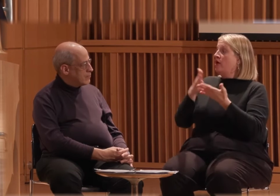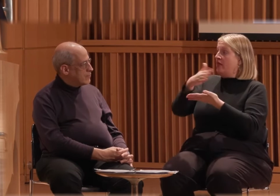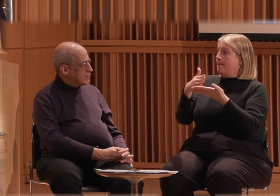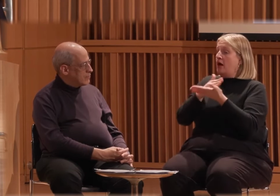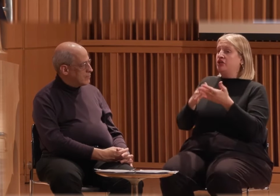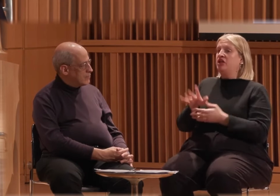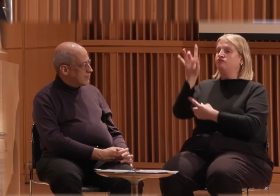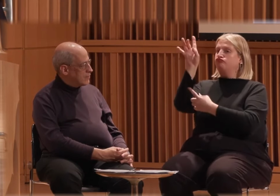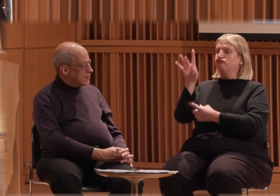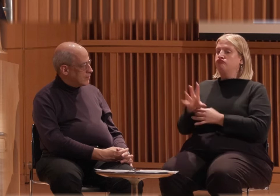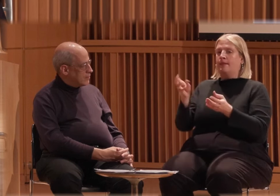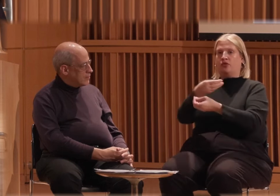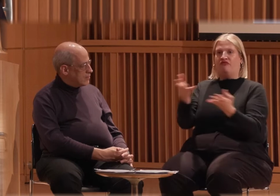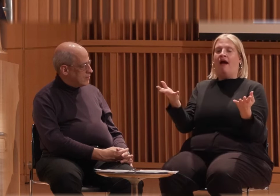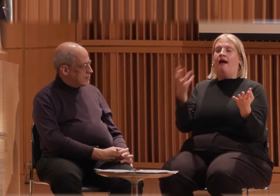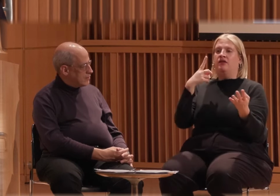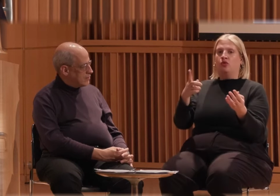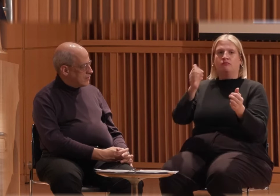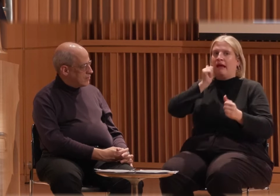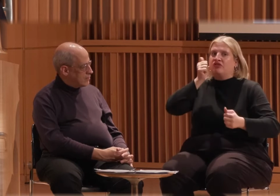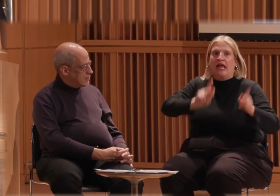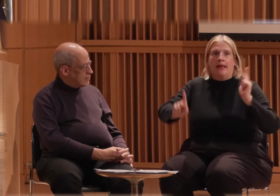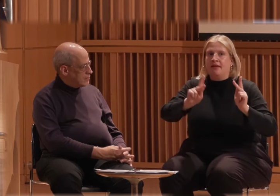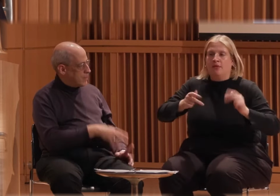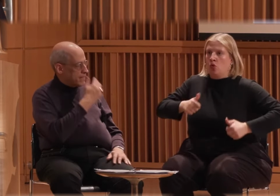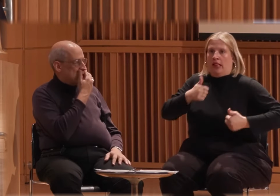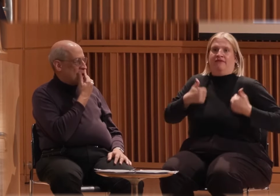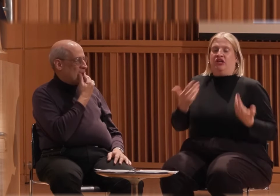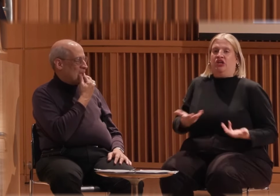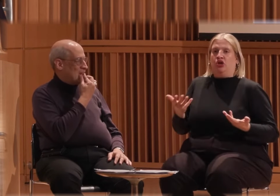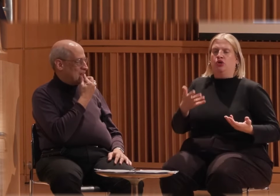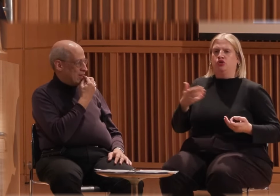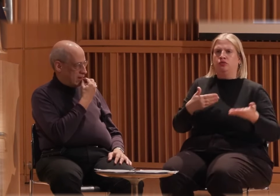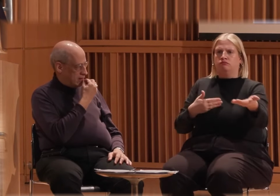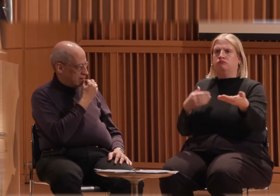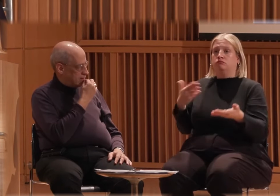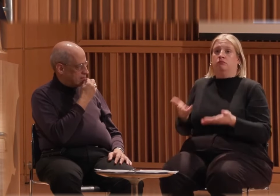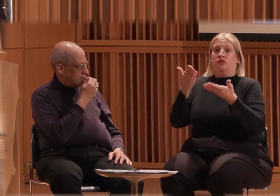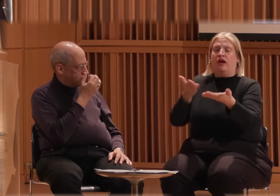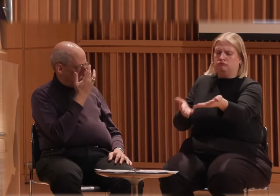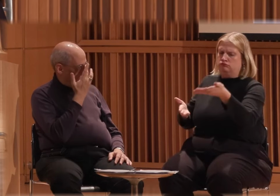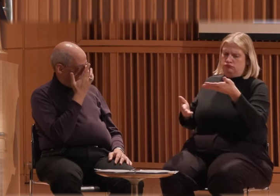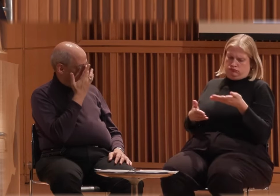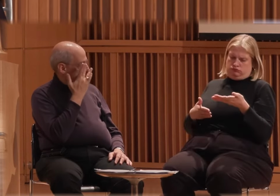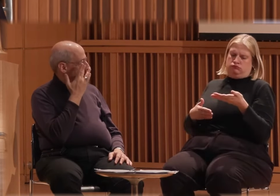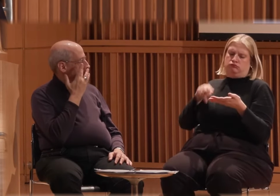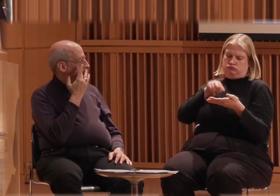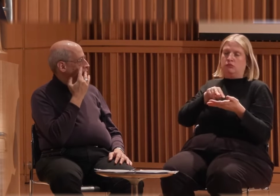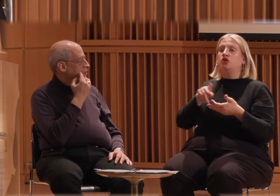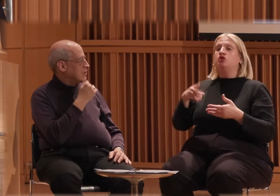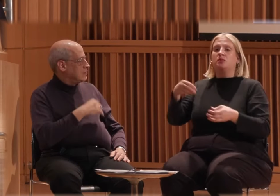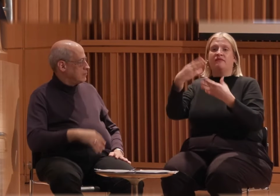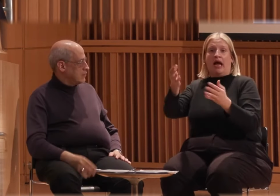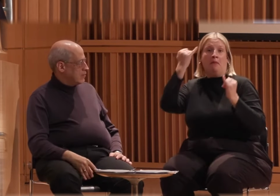to everyday residents like us to vote, to both give ideas, which happened a couple months ago, and